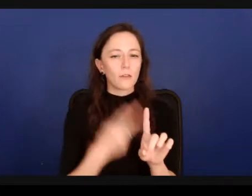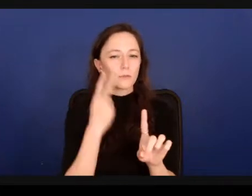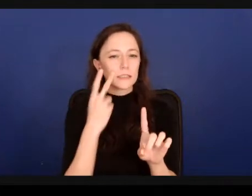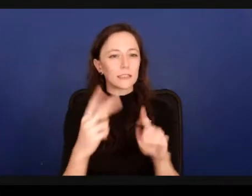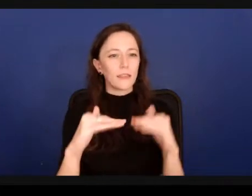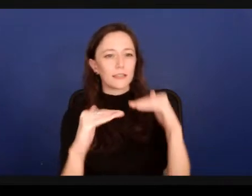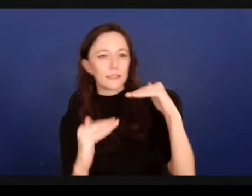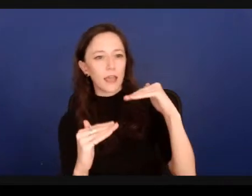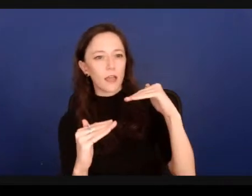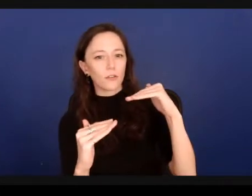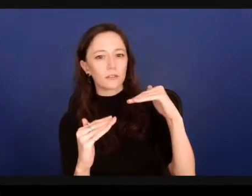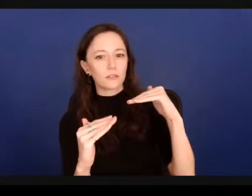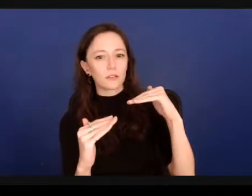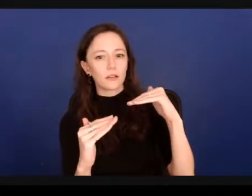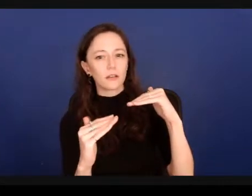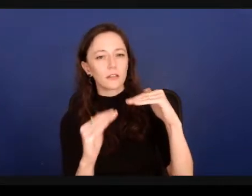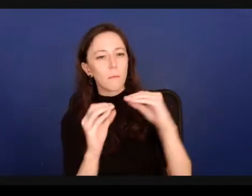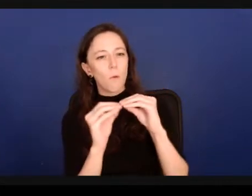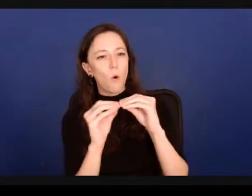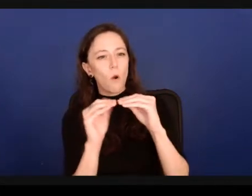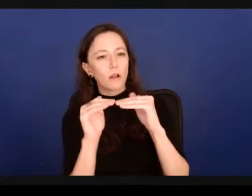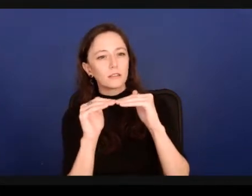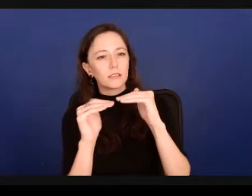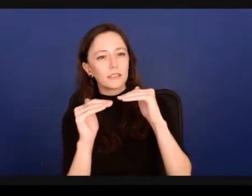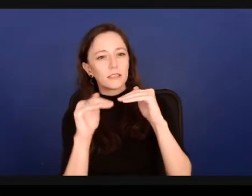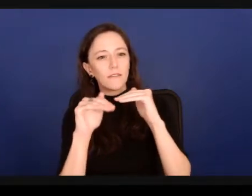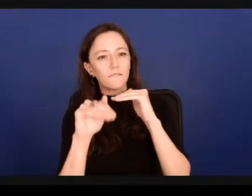that little deflationary step,